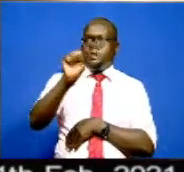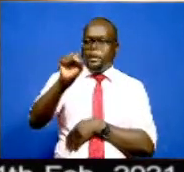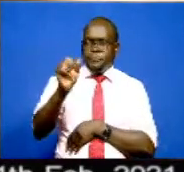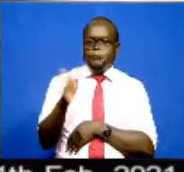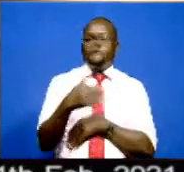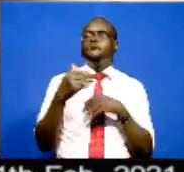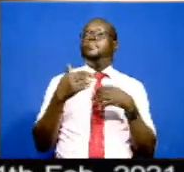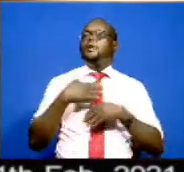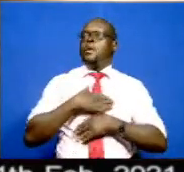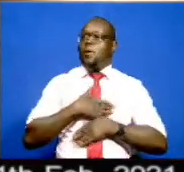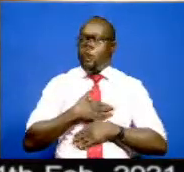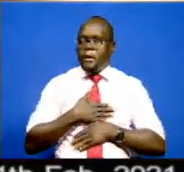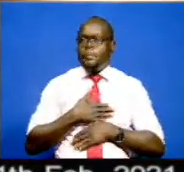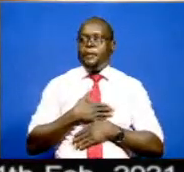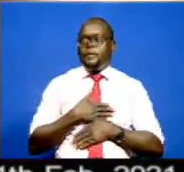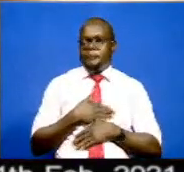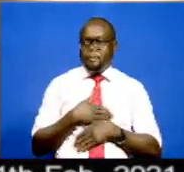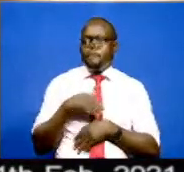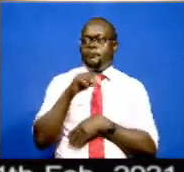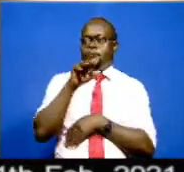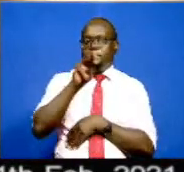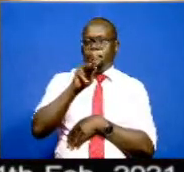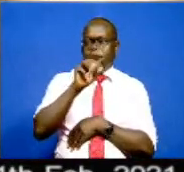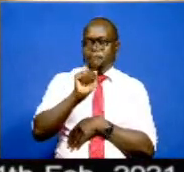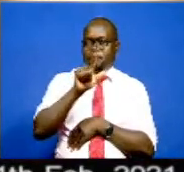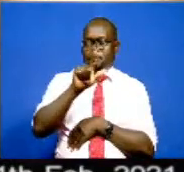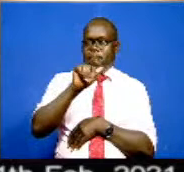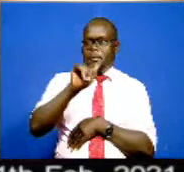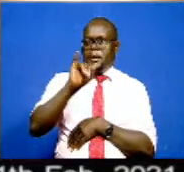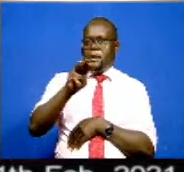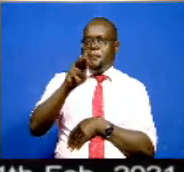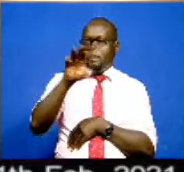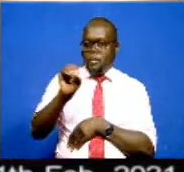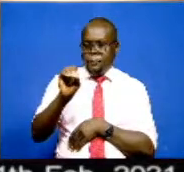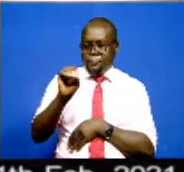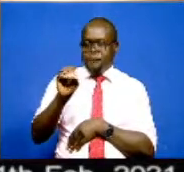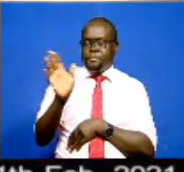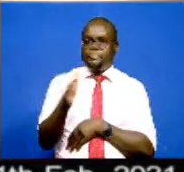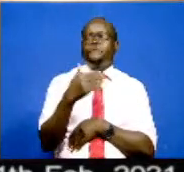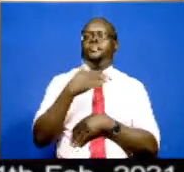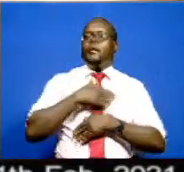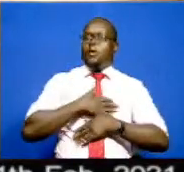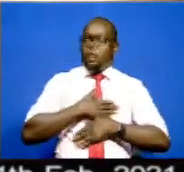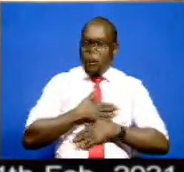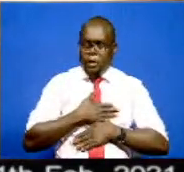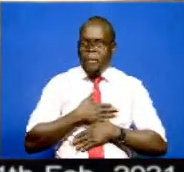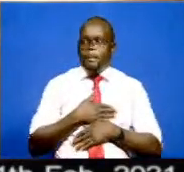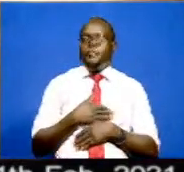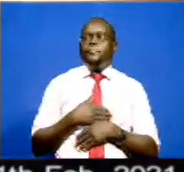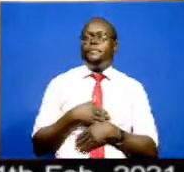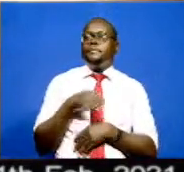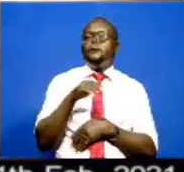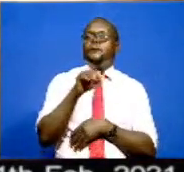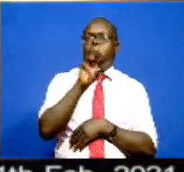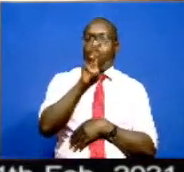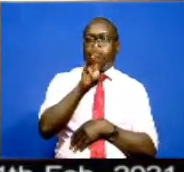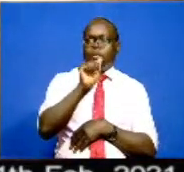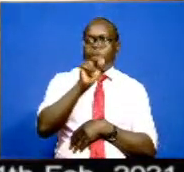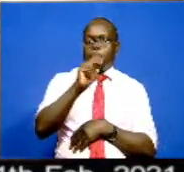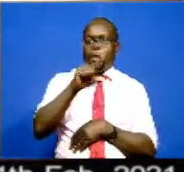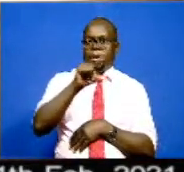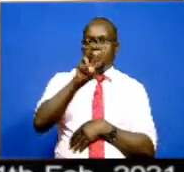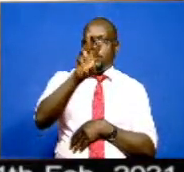The Honorable Marcelino Malimo Abere, MP. The Honorable Emmanuel Wangwe,